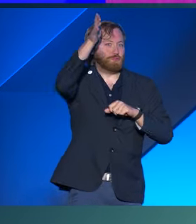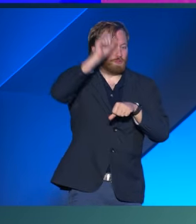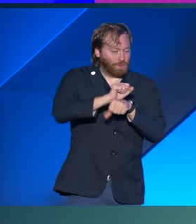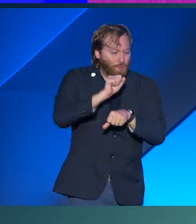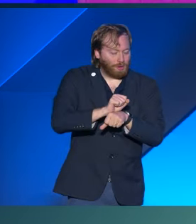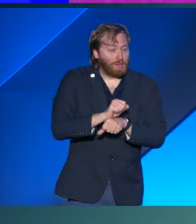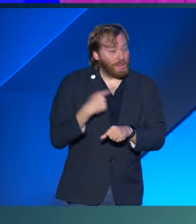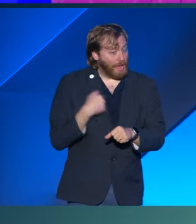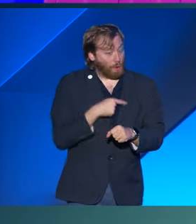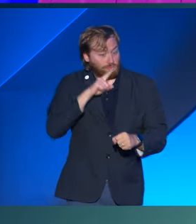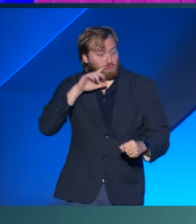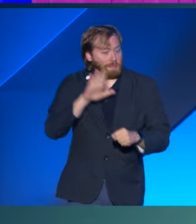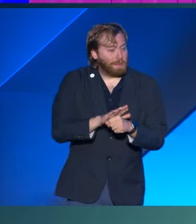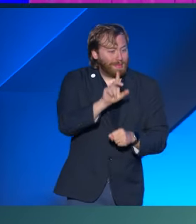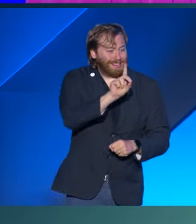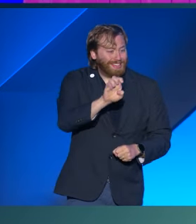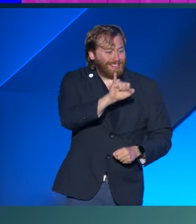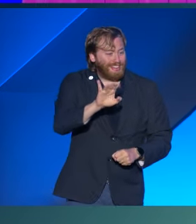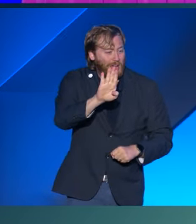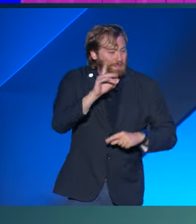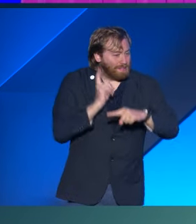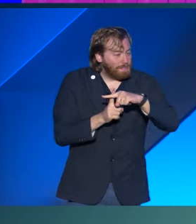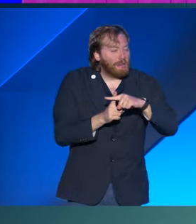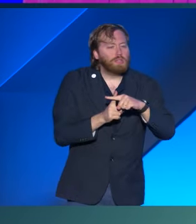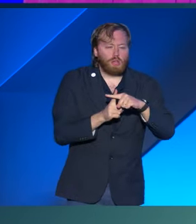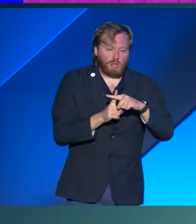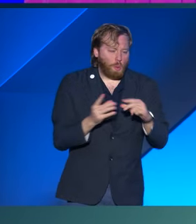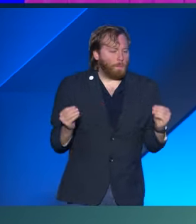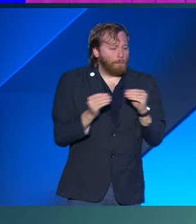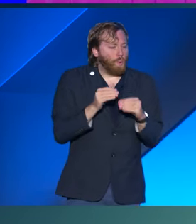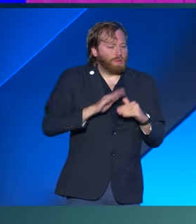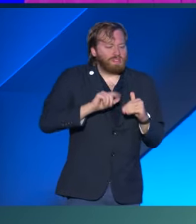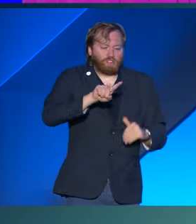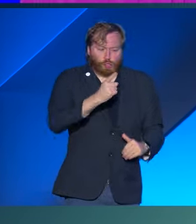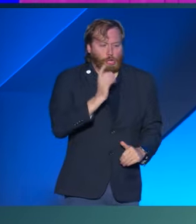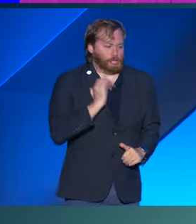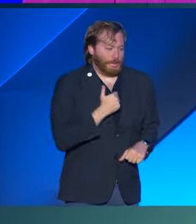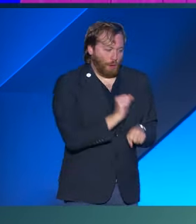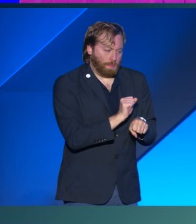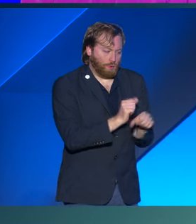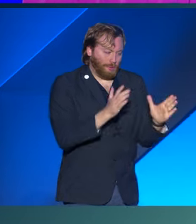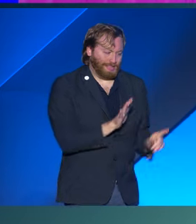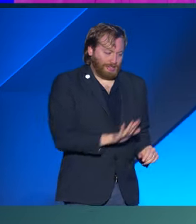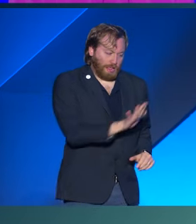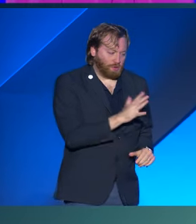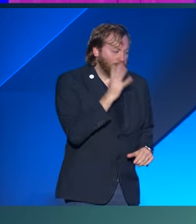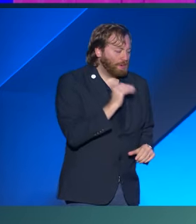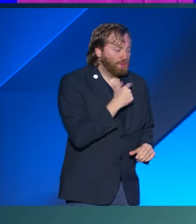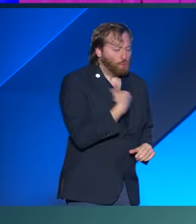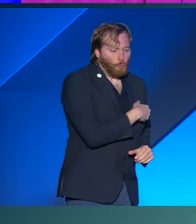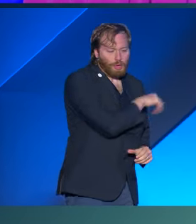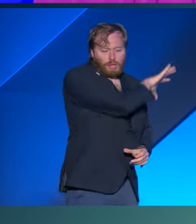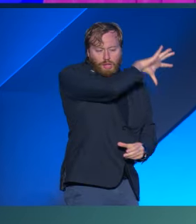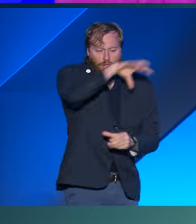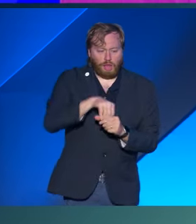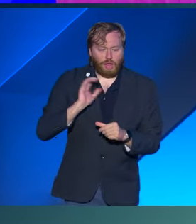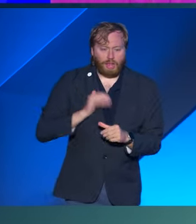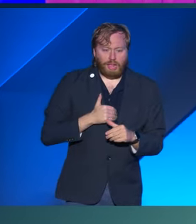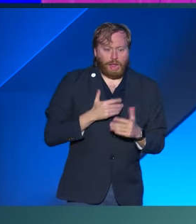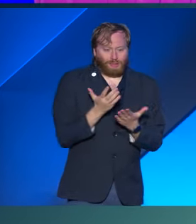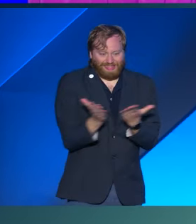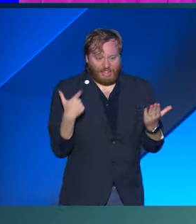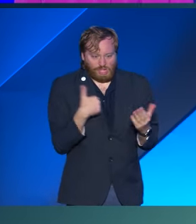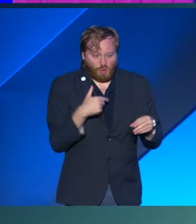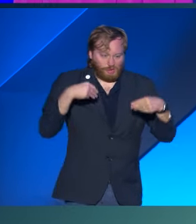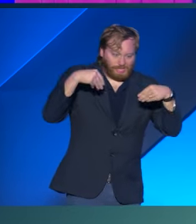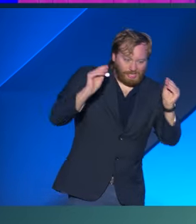belonging extends beyond our employees' experiences, and it is embedded into our products, into our platforms, and how